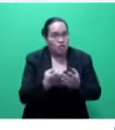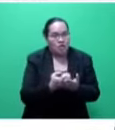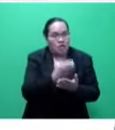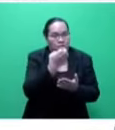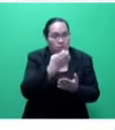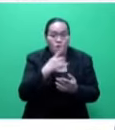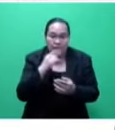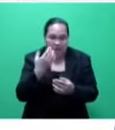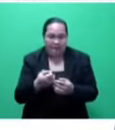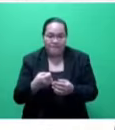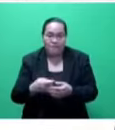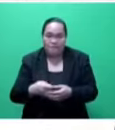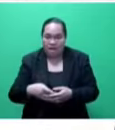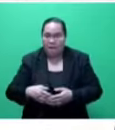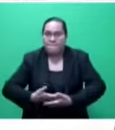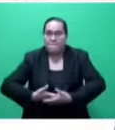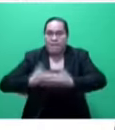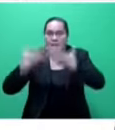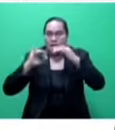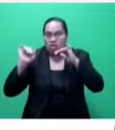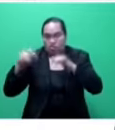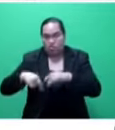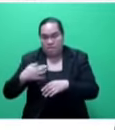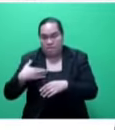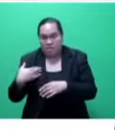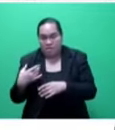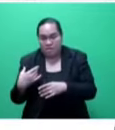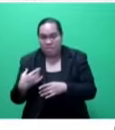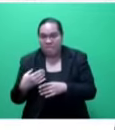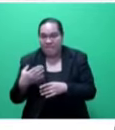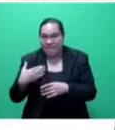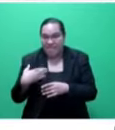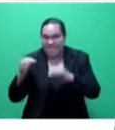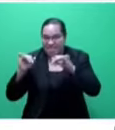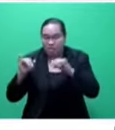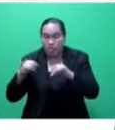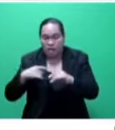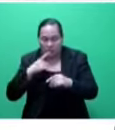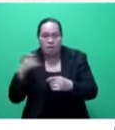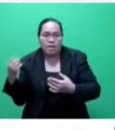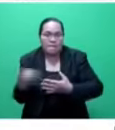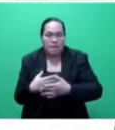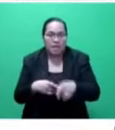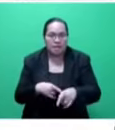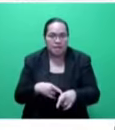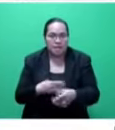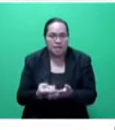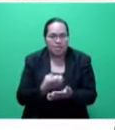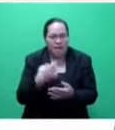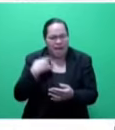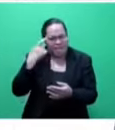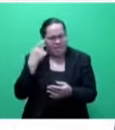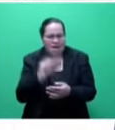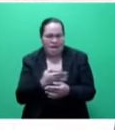this massive public health issue that can have a huge impact on the economy. I'm not too sure. I think the last one that you thought of is